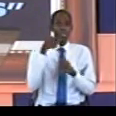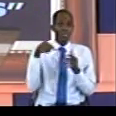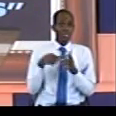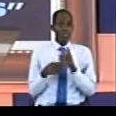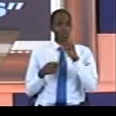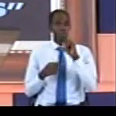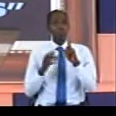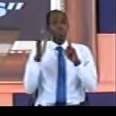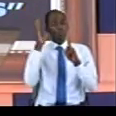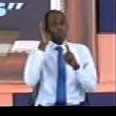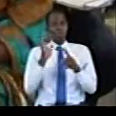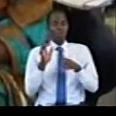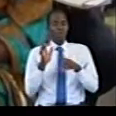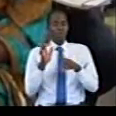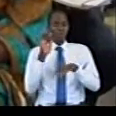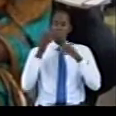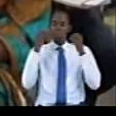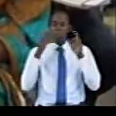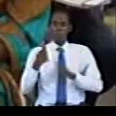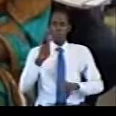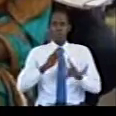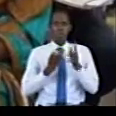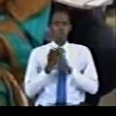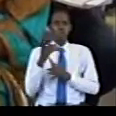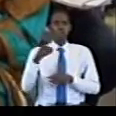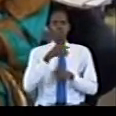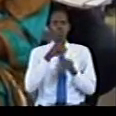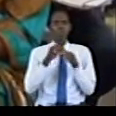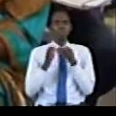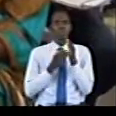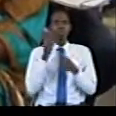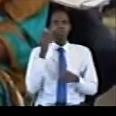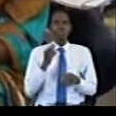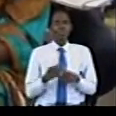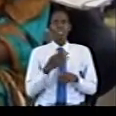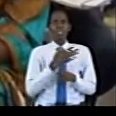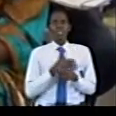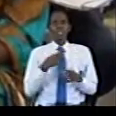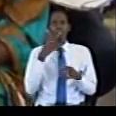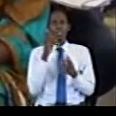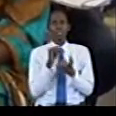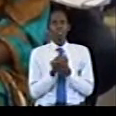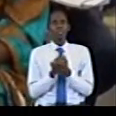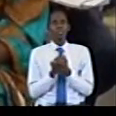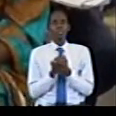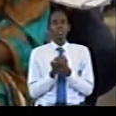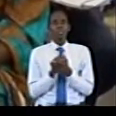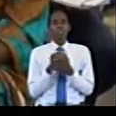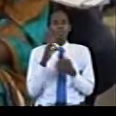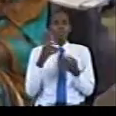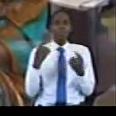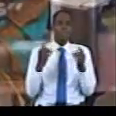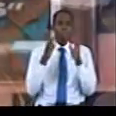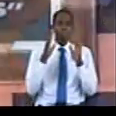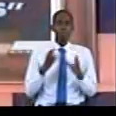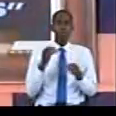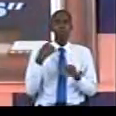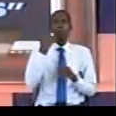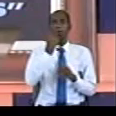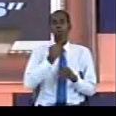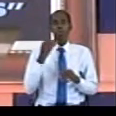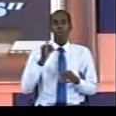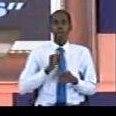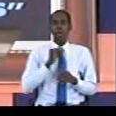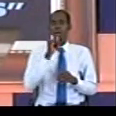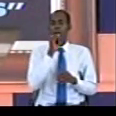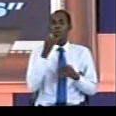to many people through you in Jesus' name. And it says, from the Gentiles unto whom I now tell me.